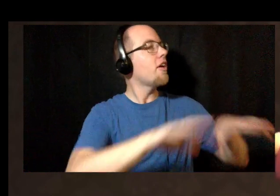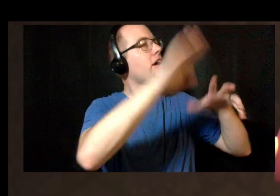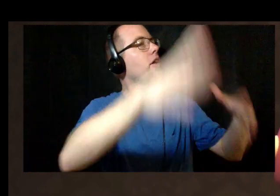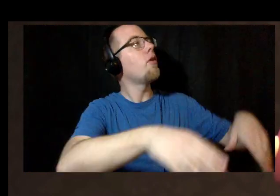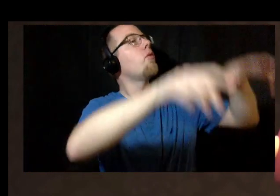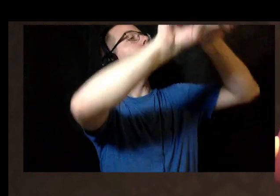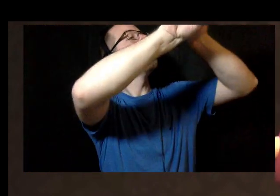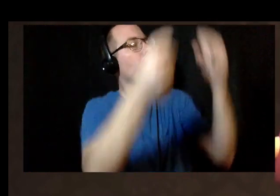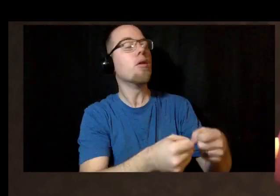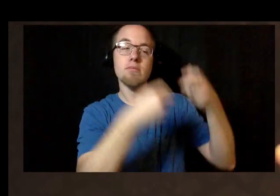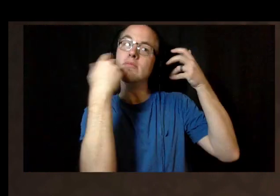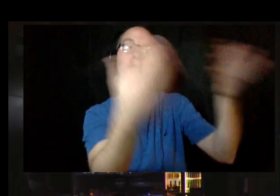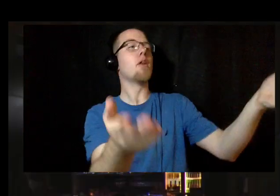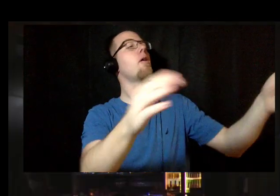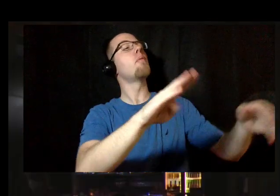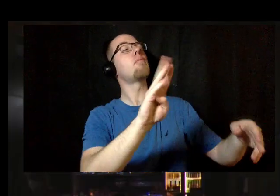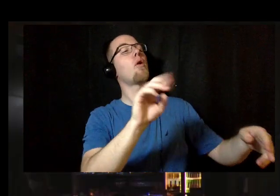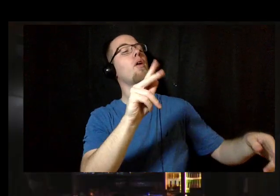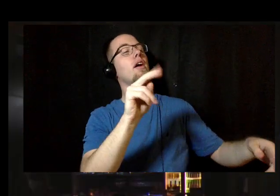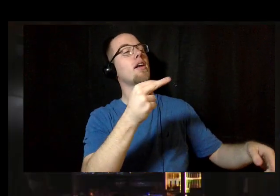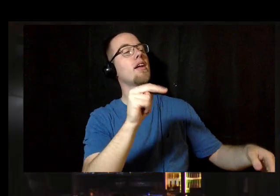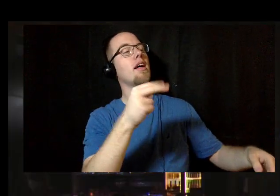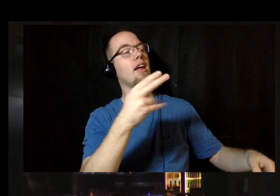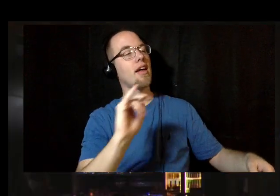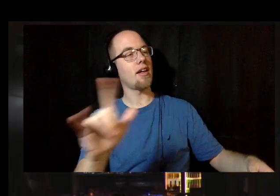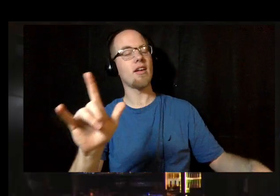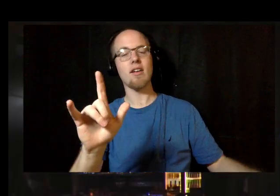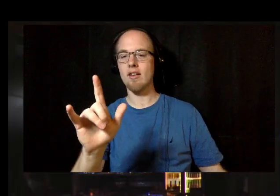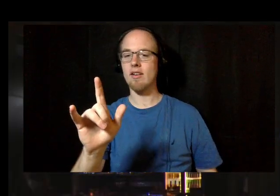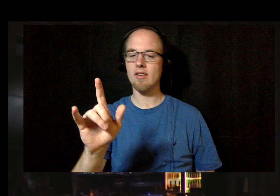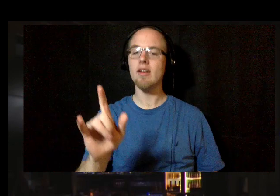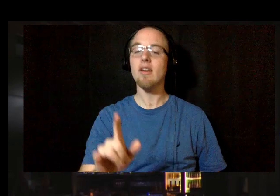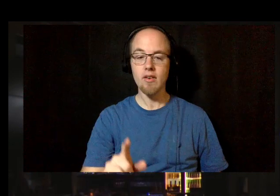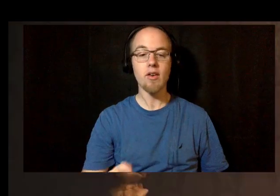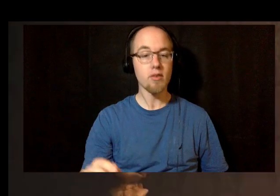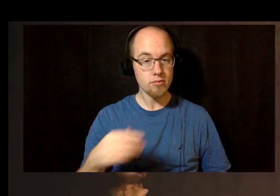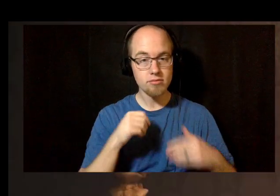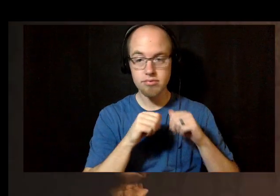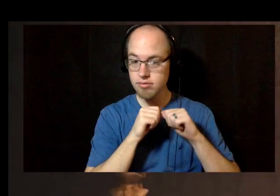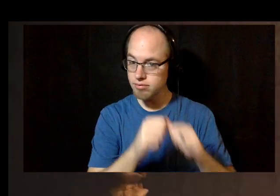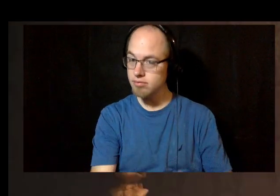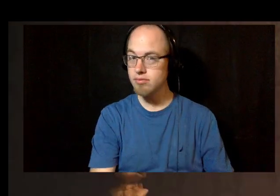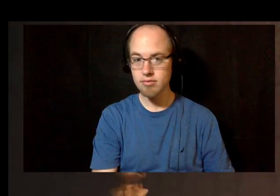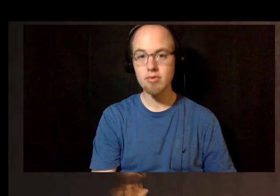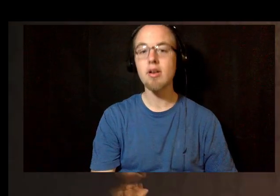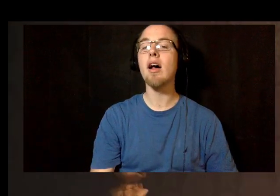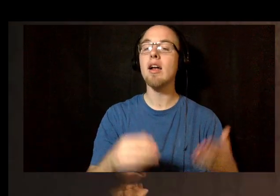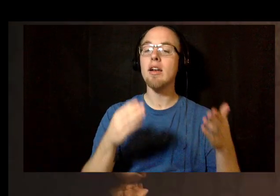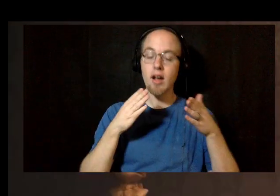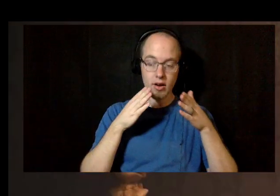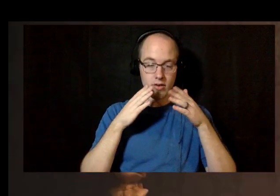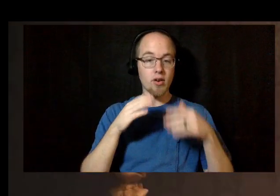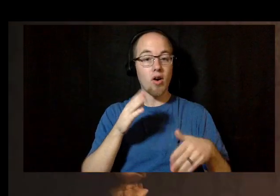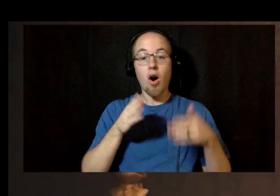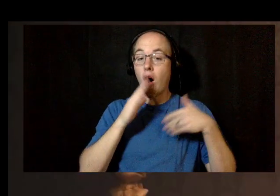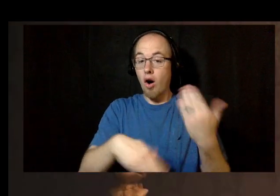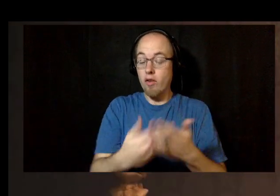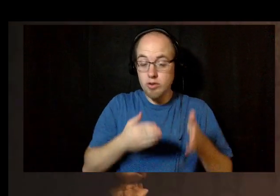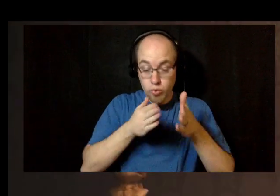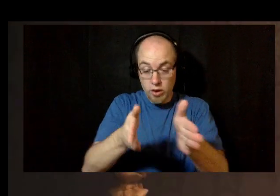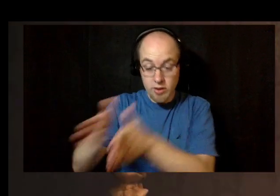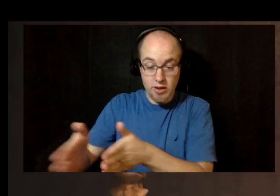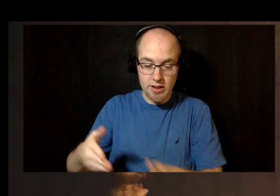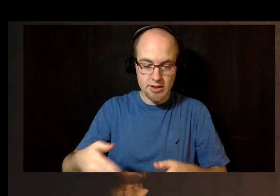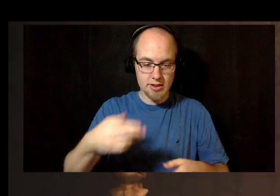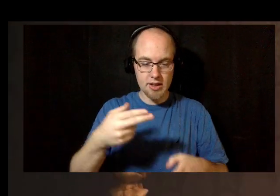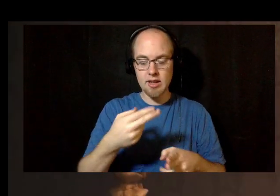Hill. Actually, Broken Hill have gone one further. They've named all the streets in the centre of town after elements. Because it's a